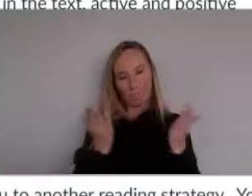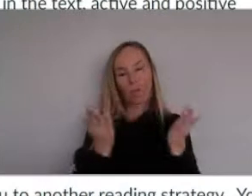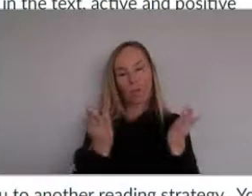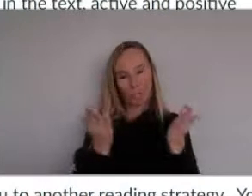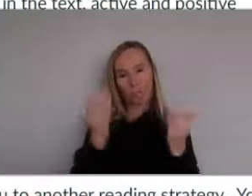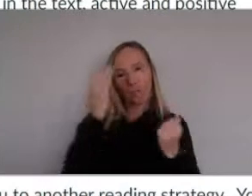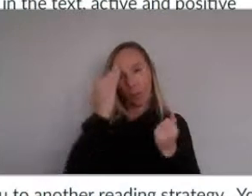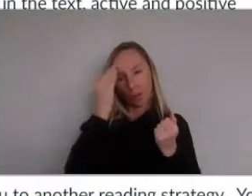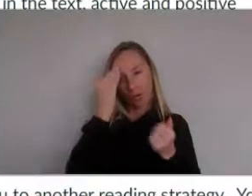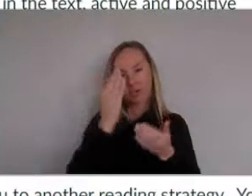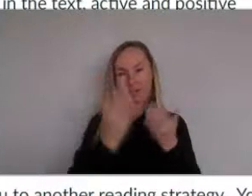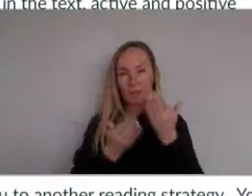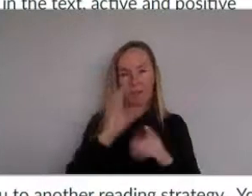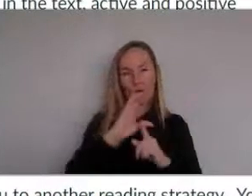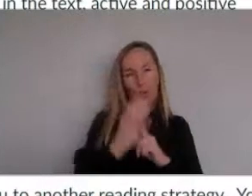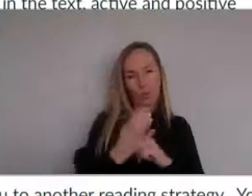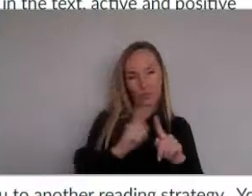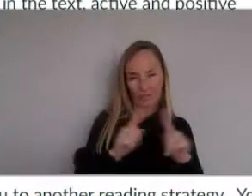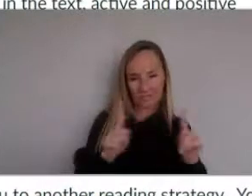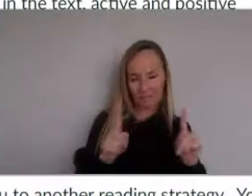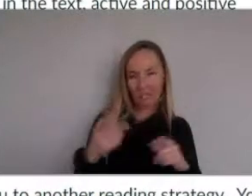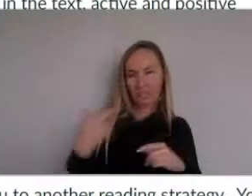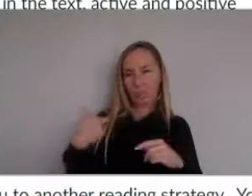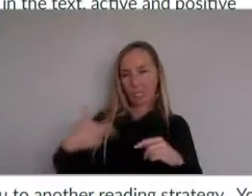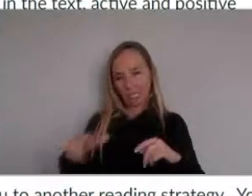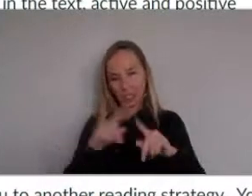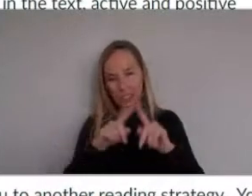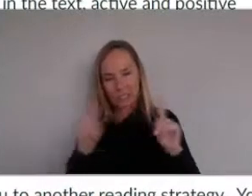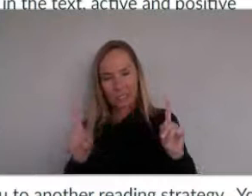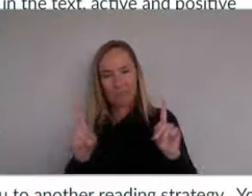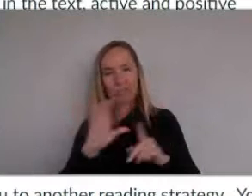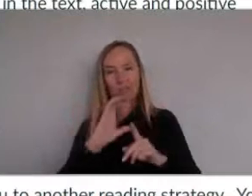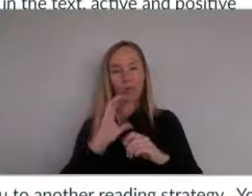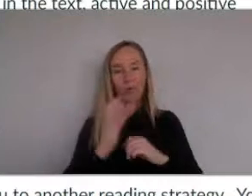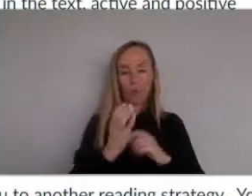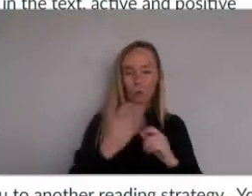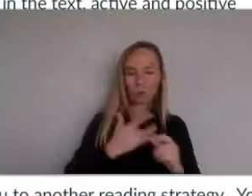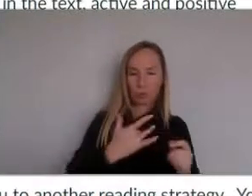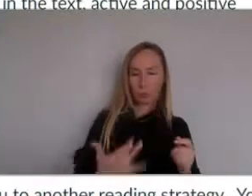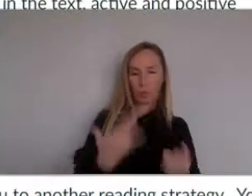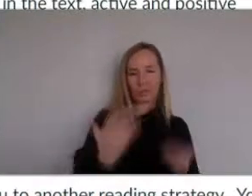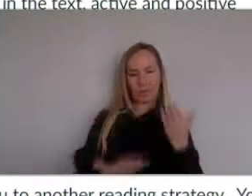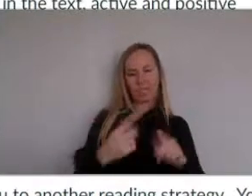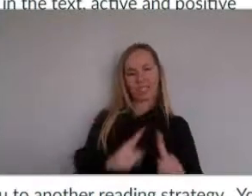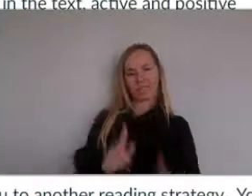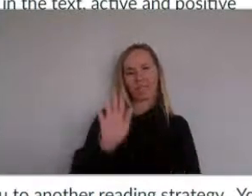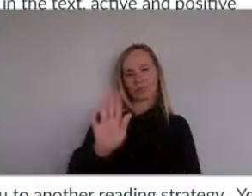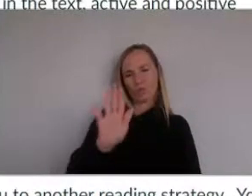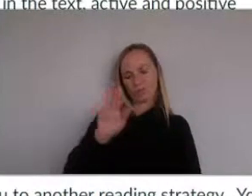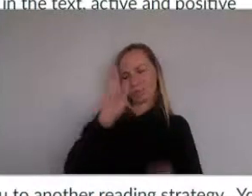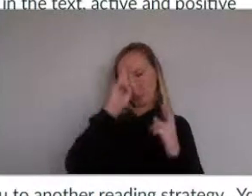that there may be some cultural differences. There's some religious differences and cultural norms that might be different than yours. So please